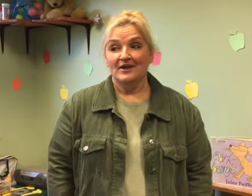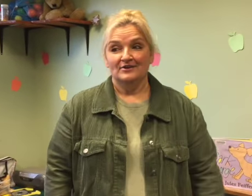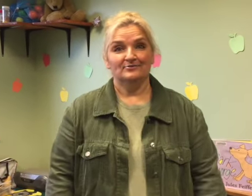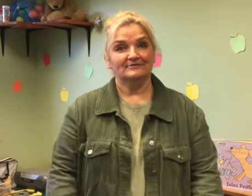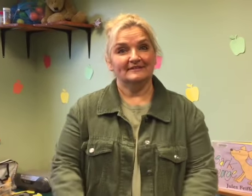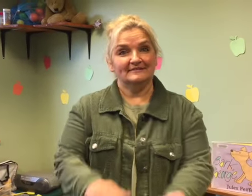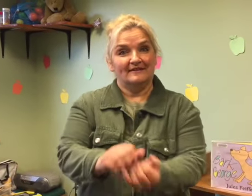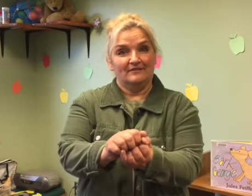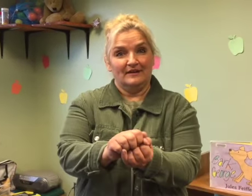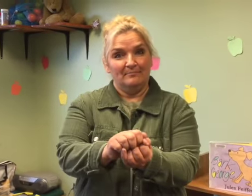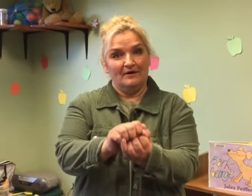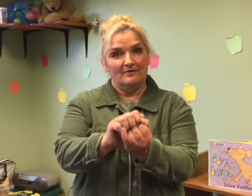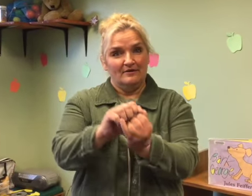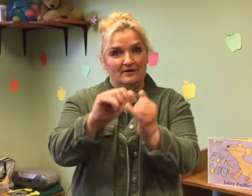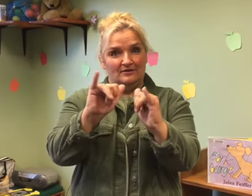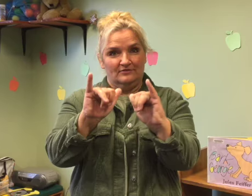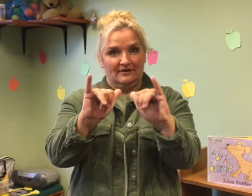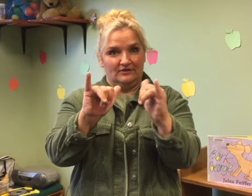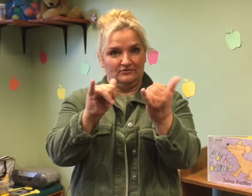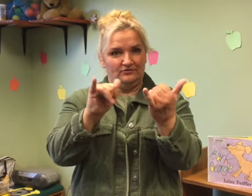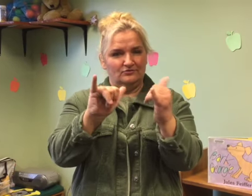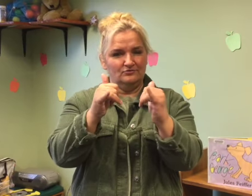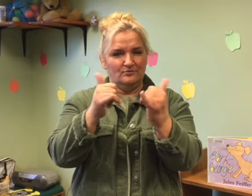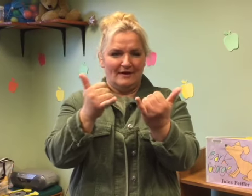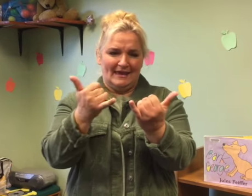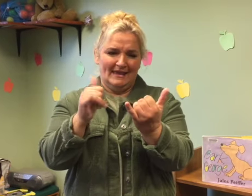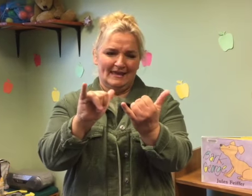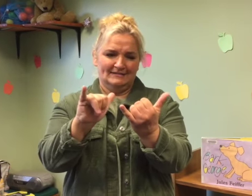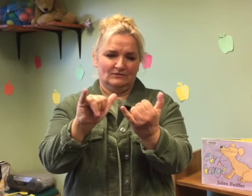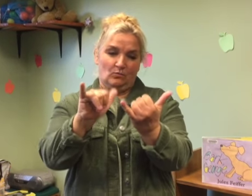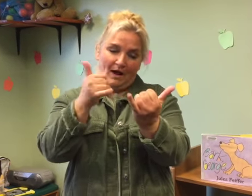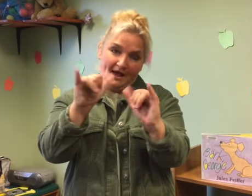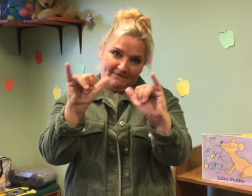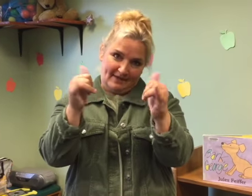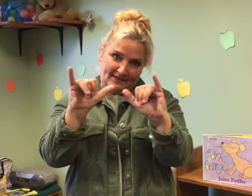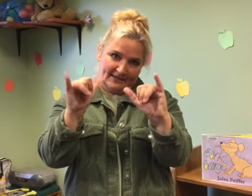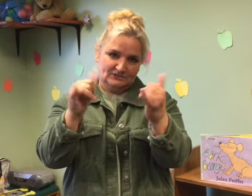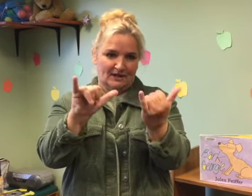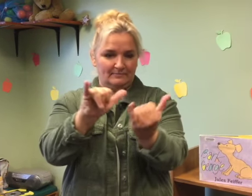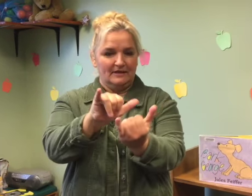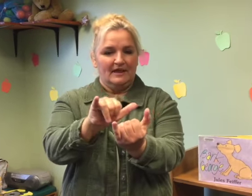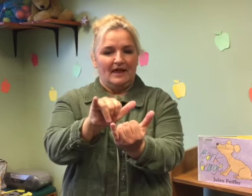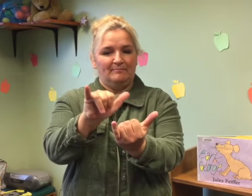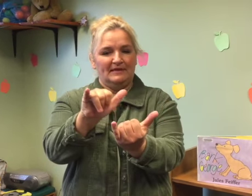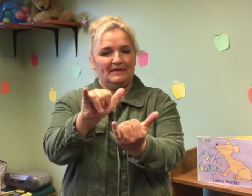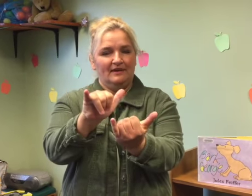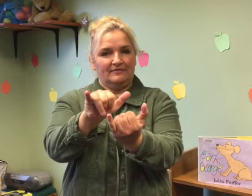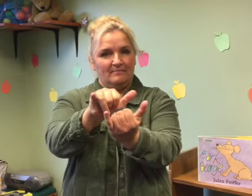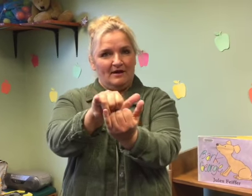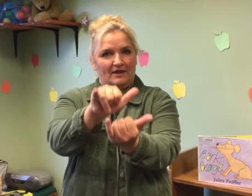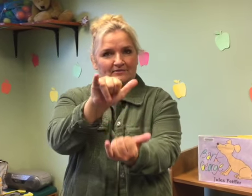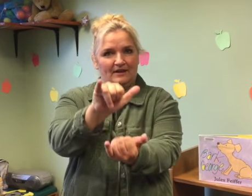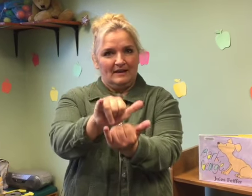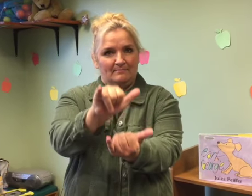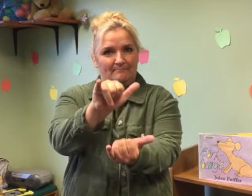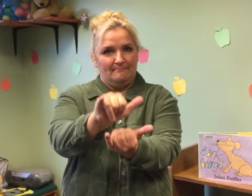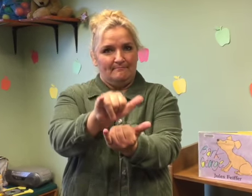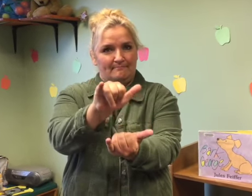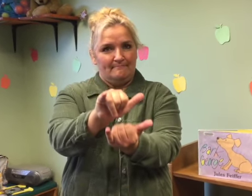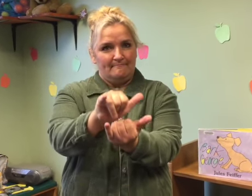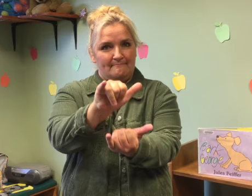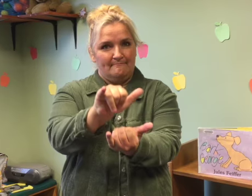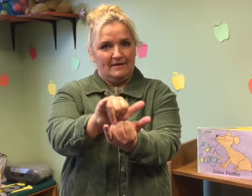song, Yeah. you will see the sign for hippo. You take your two hands, your wide hand shapes, pinky out, thumb out, and you kind